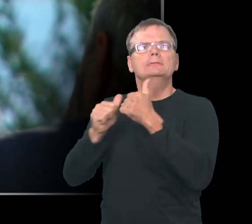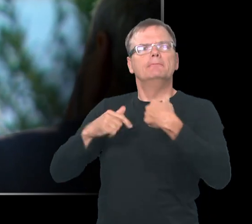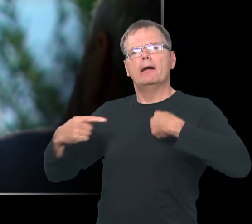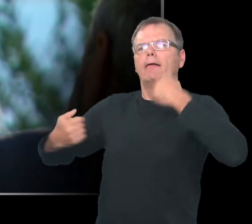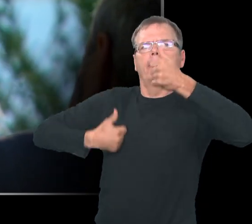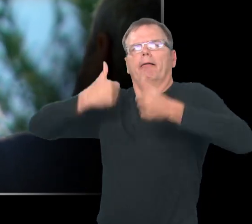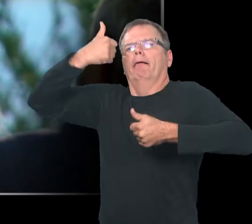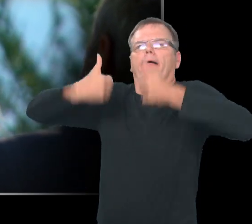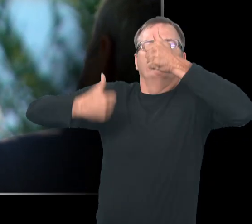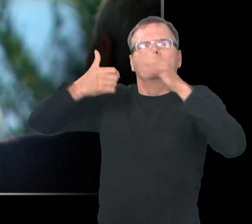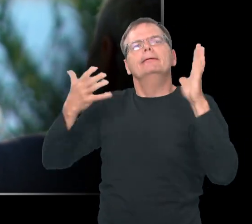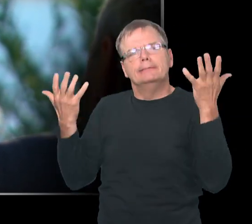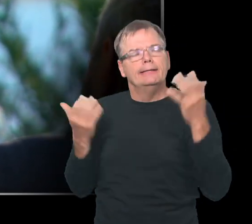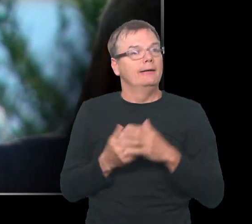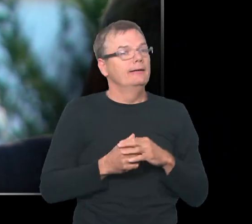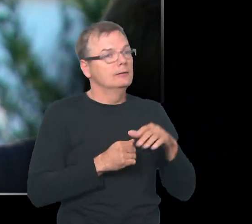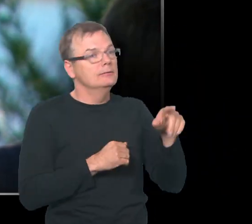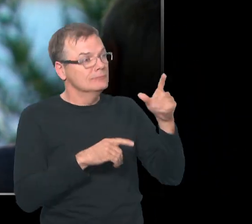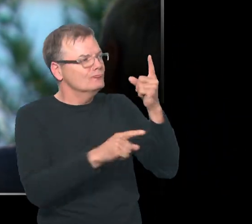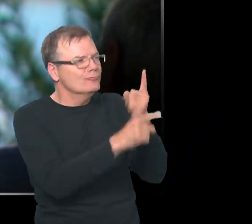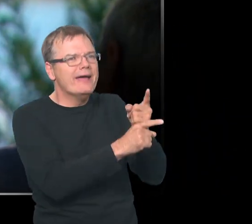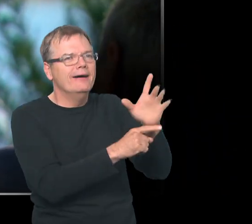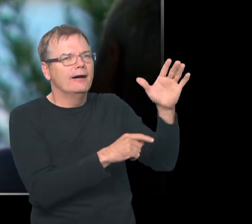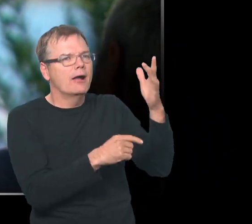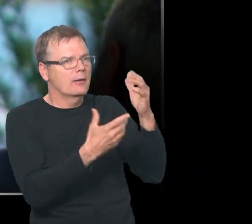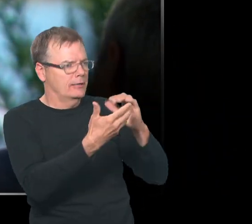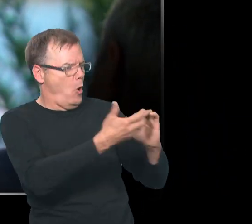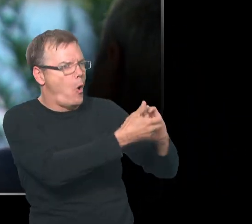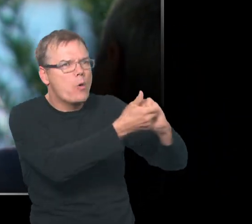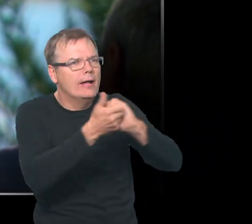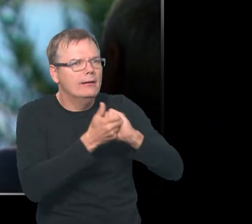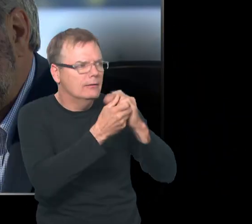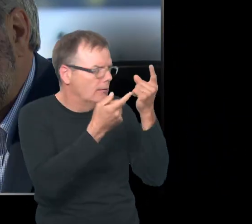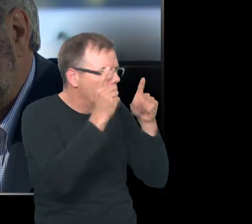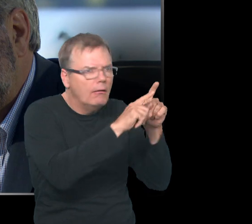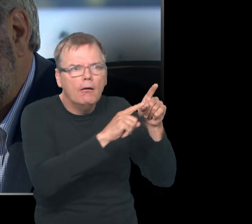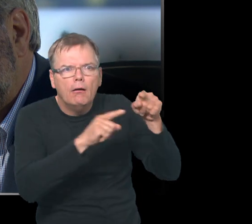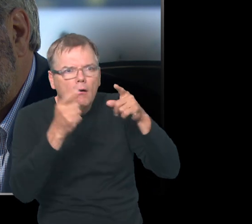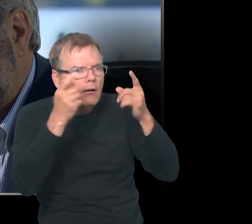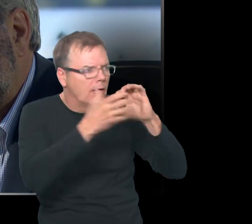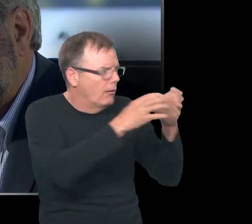of formal agreements, coalitions.